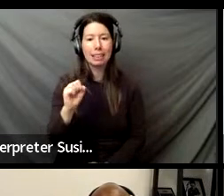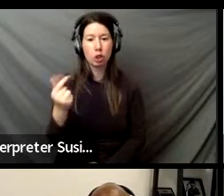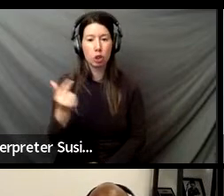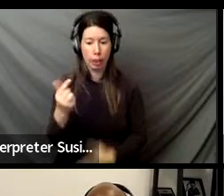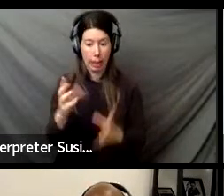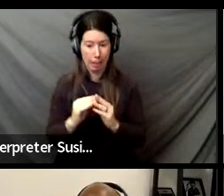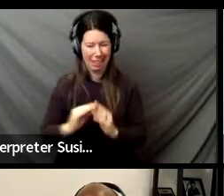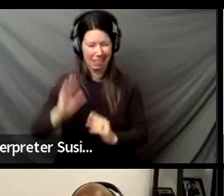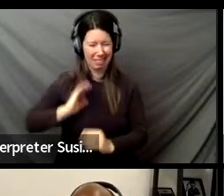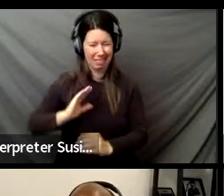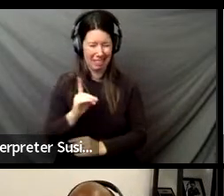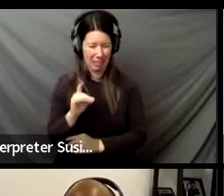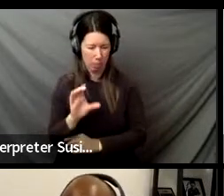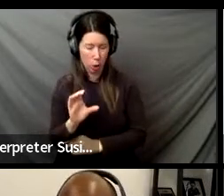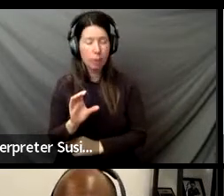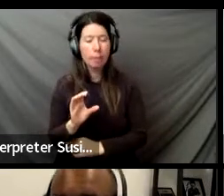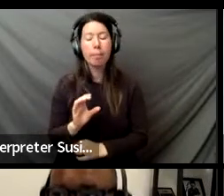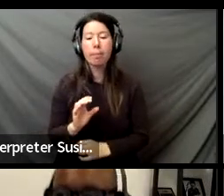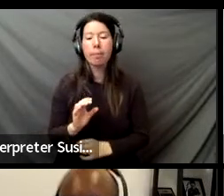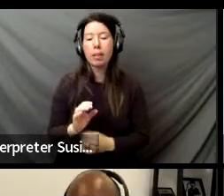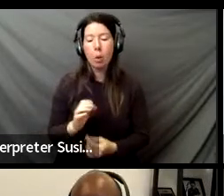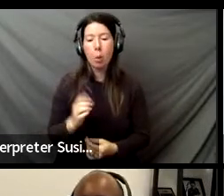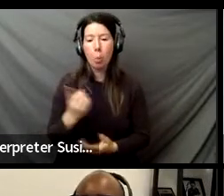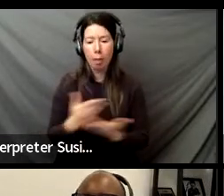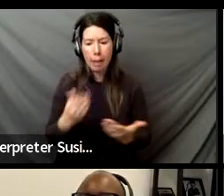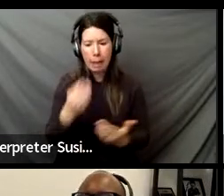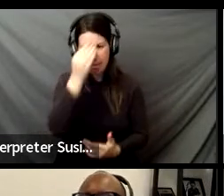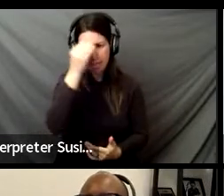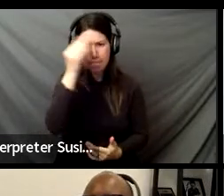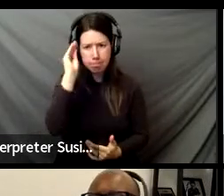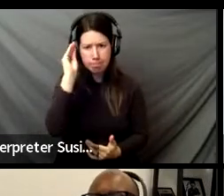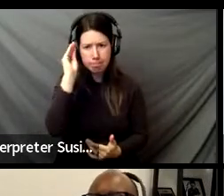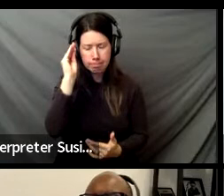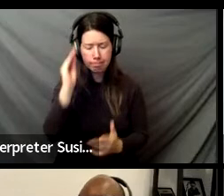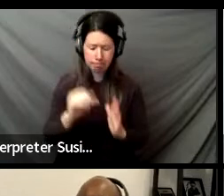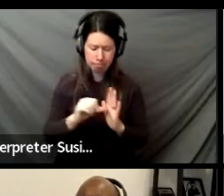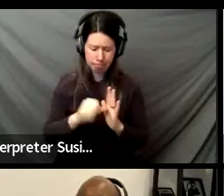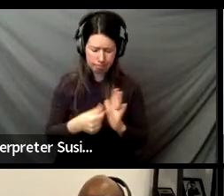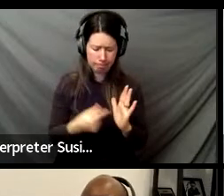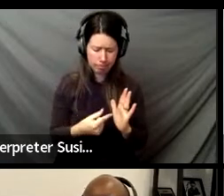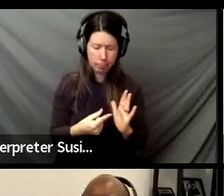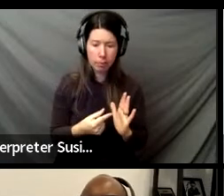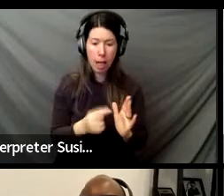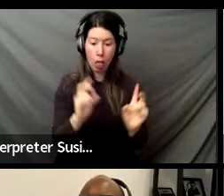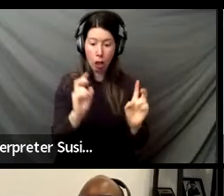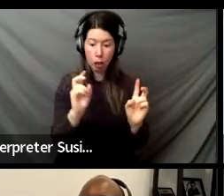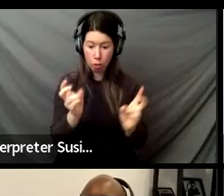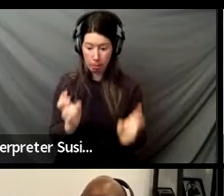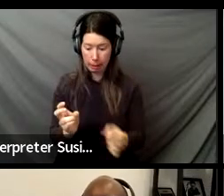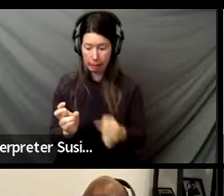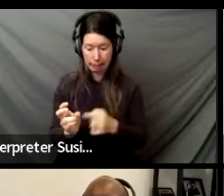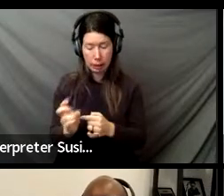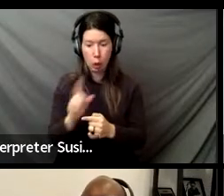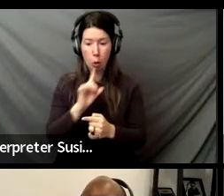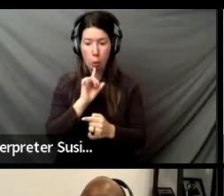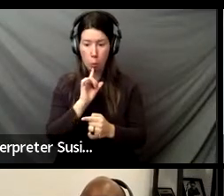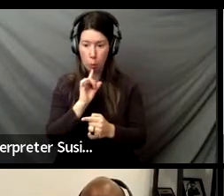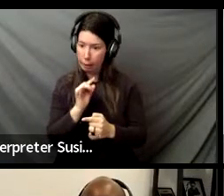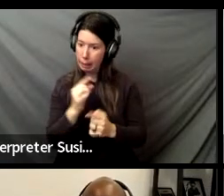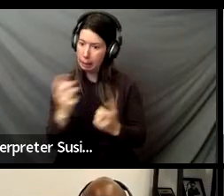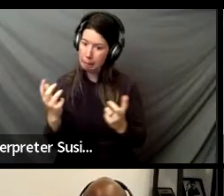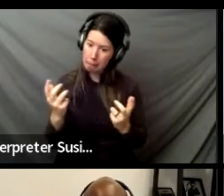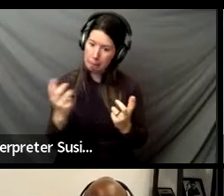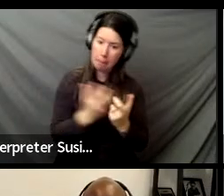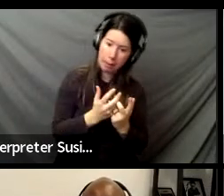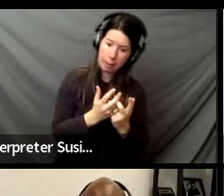I think the first takeaway is that the topics are remarkably aligned with what we are going to hear